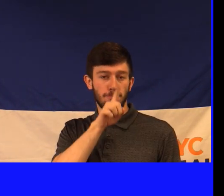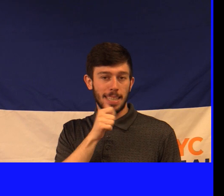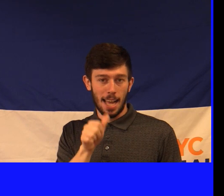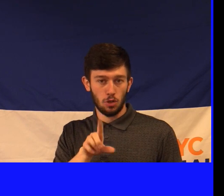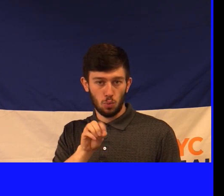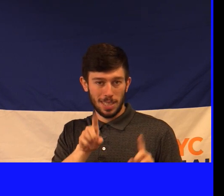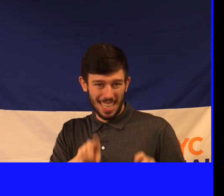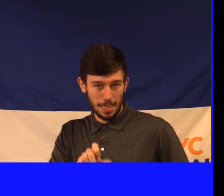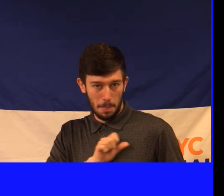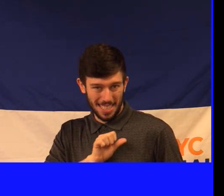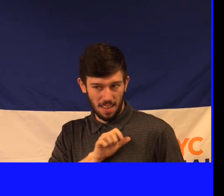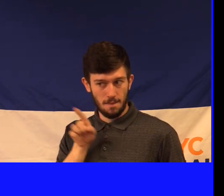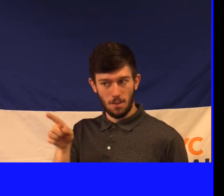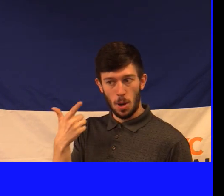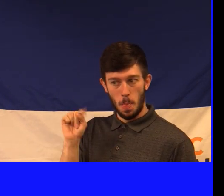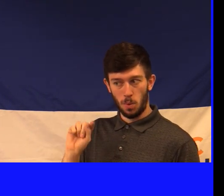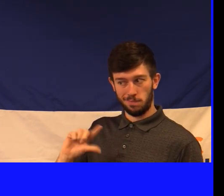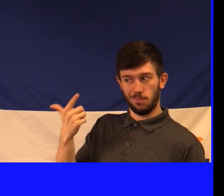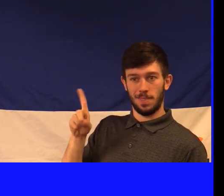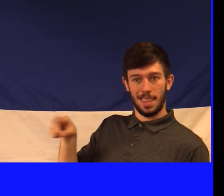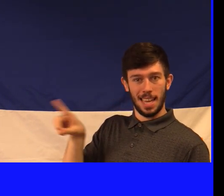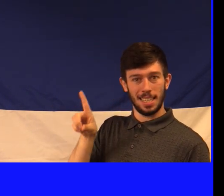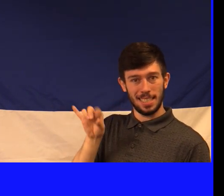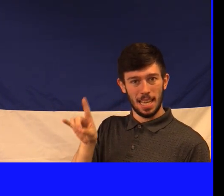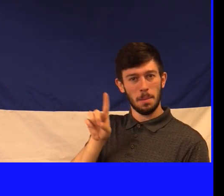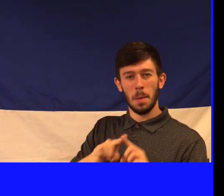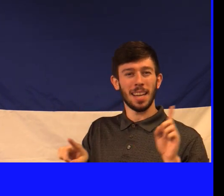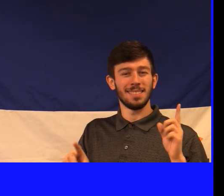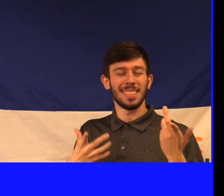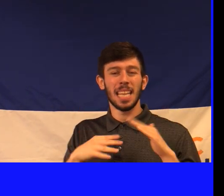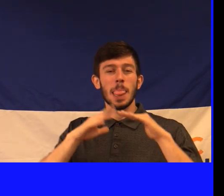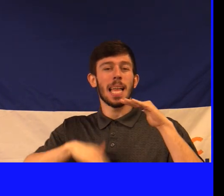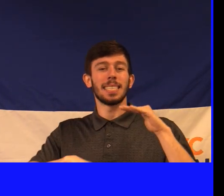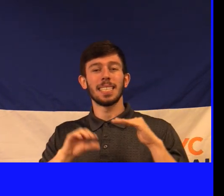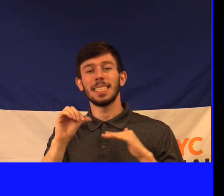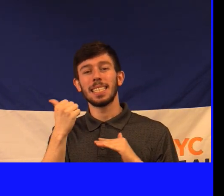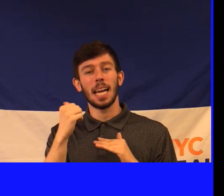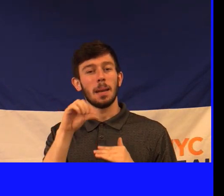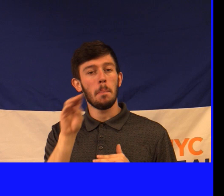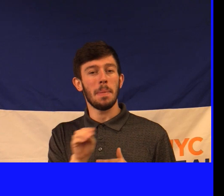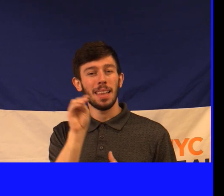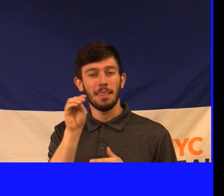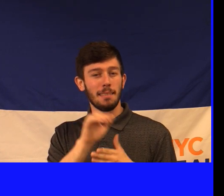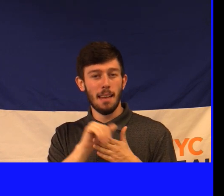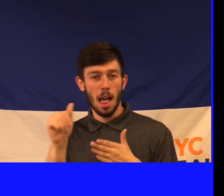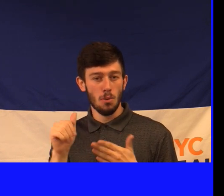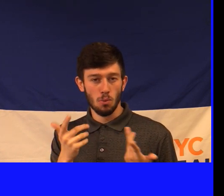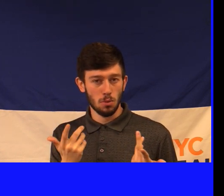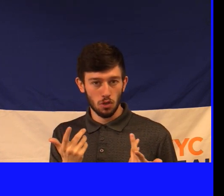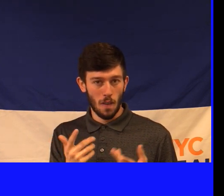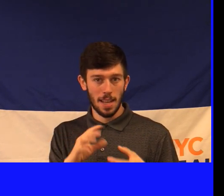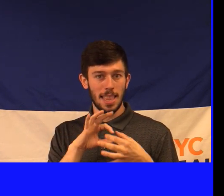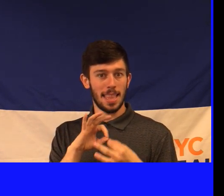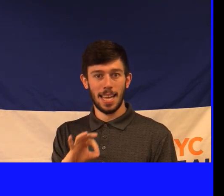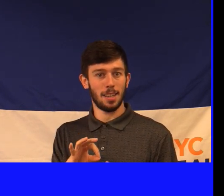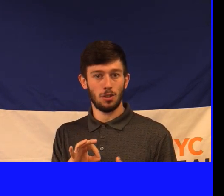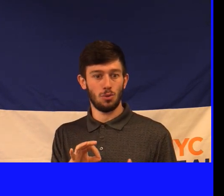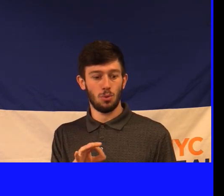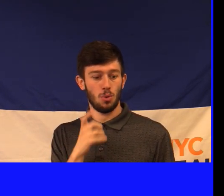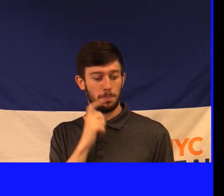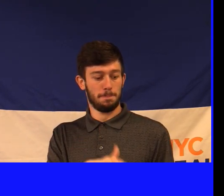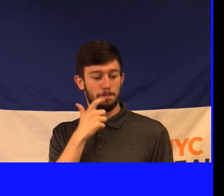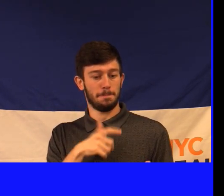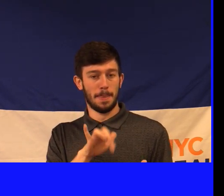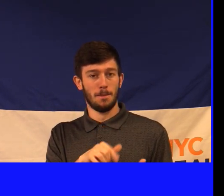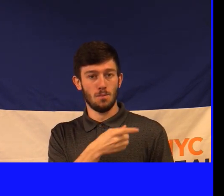would be, in the magnitude of less than $10 million in terms of picking up the right revenue.